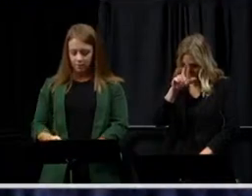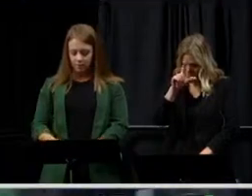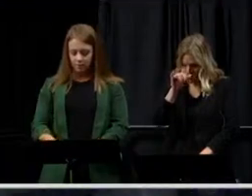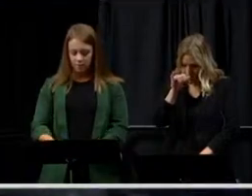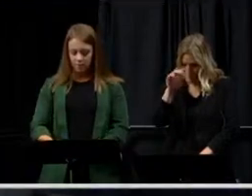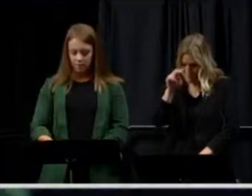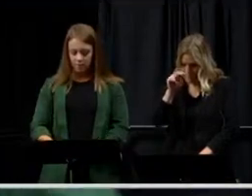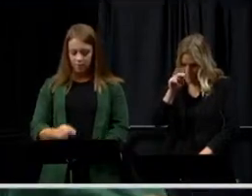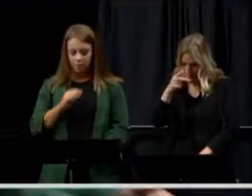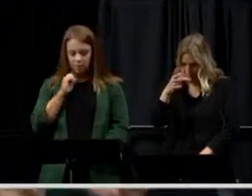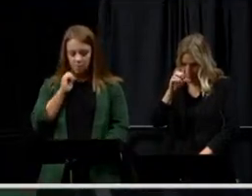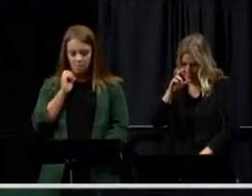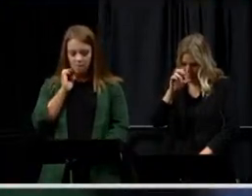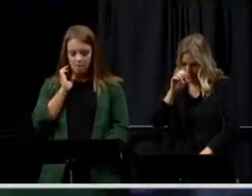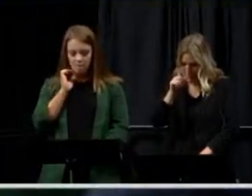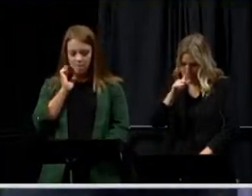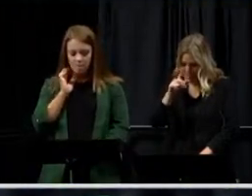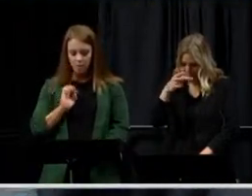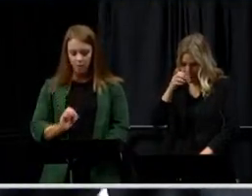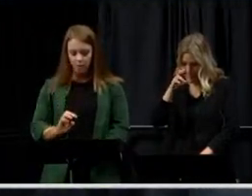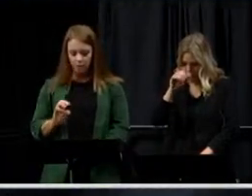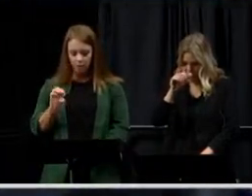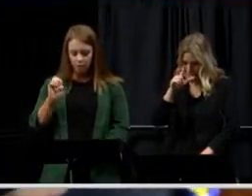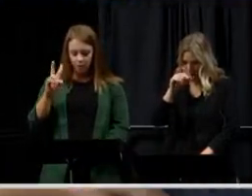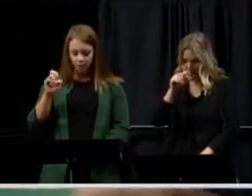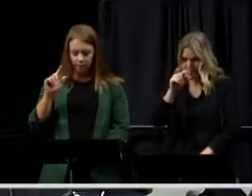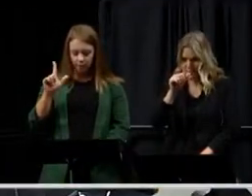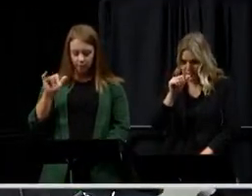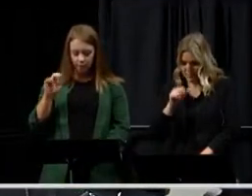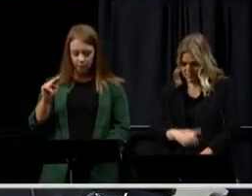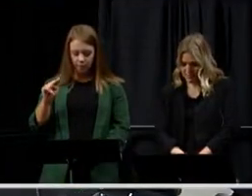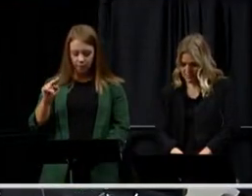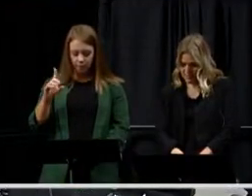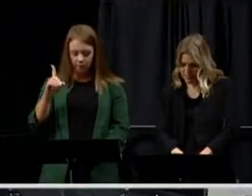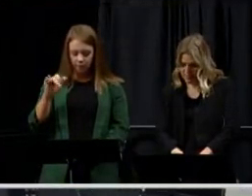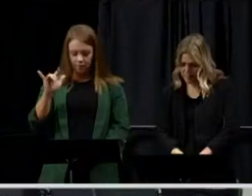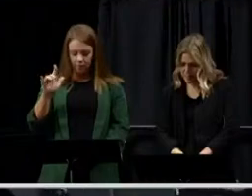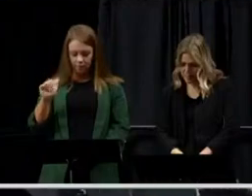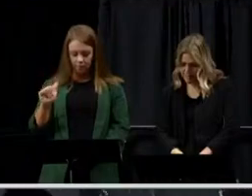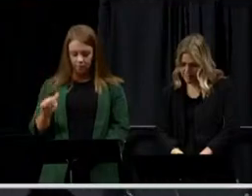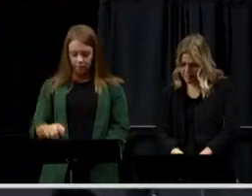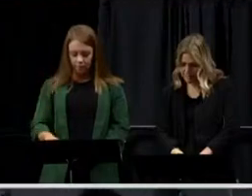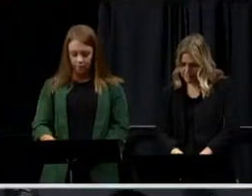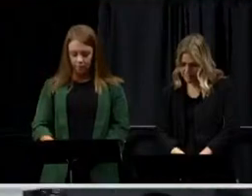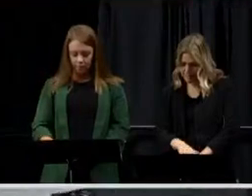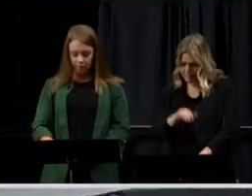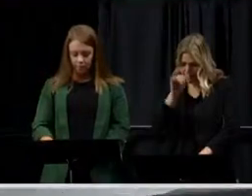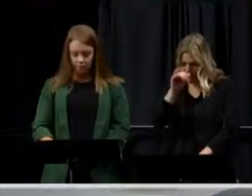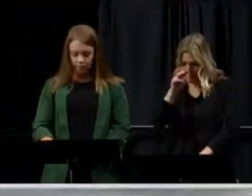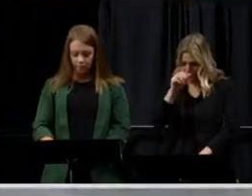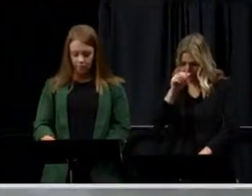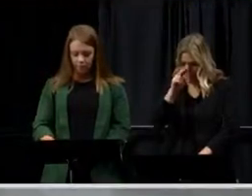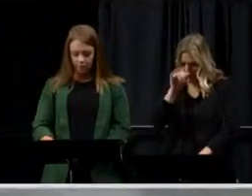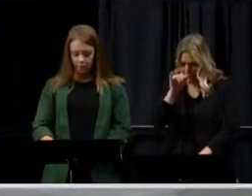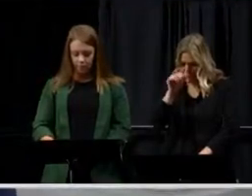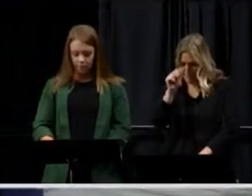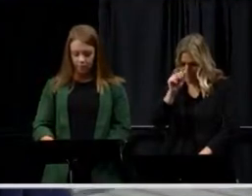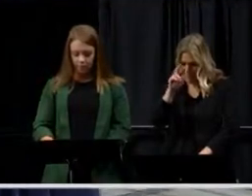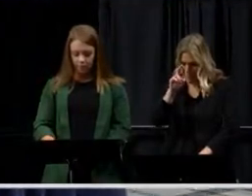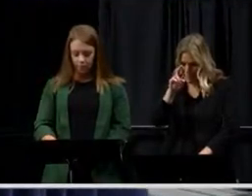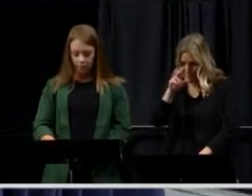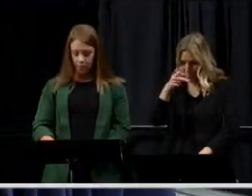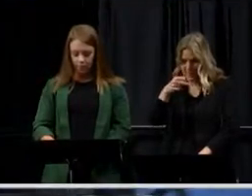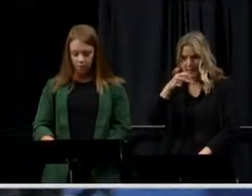Perez Peralta. Evelyn Colombo Daya. Imani Ari